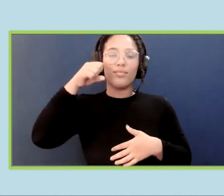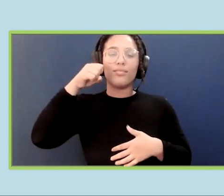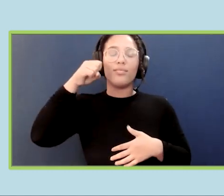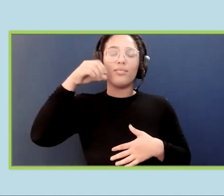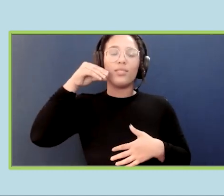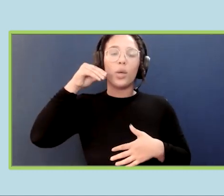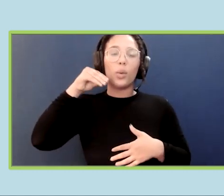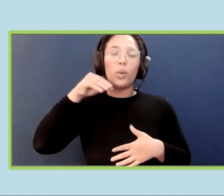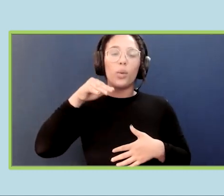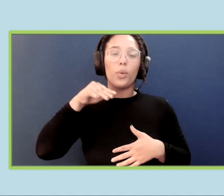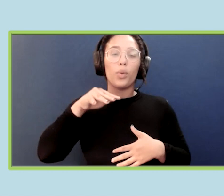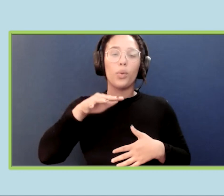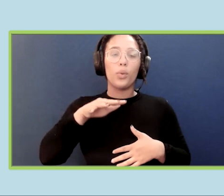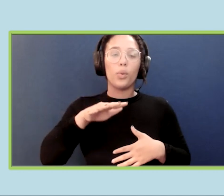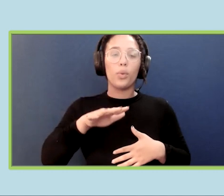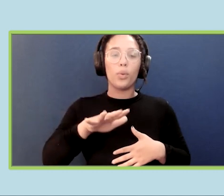And exhale.